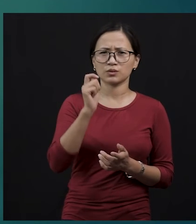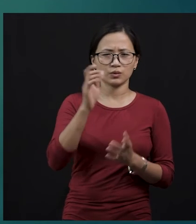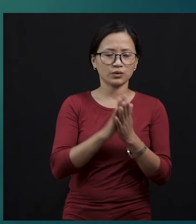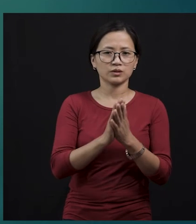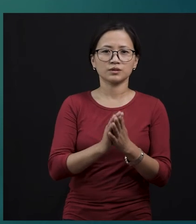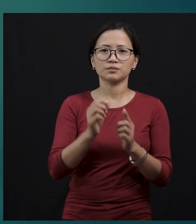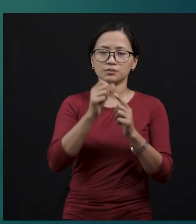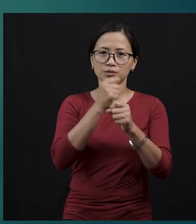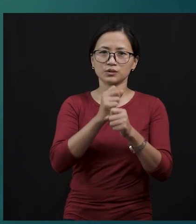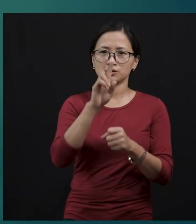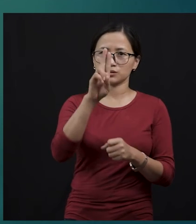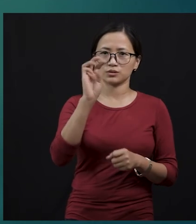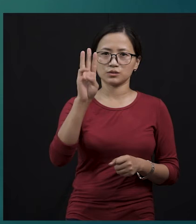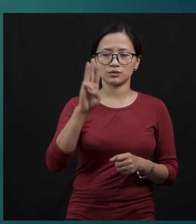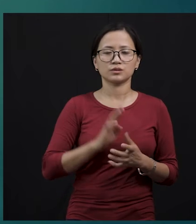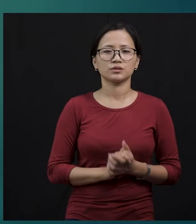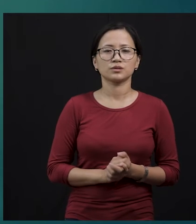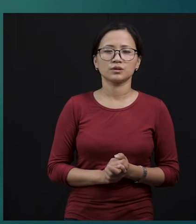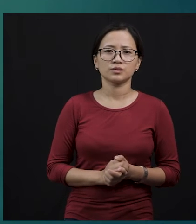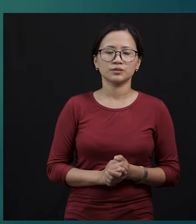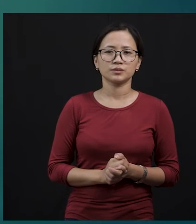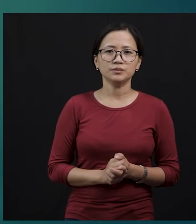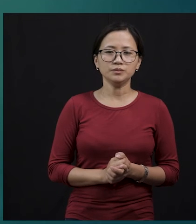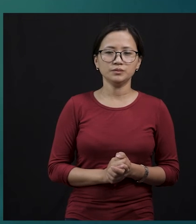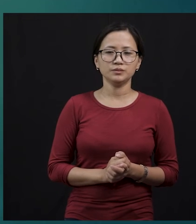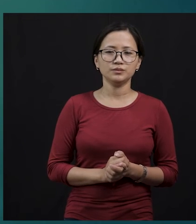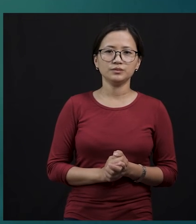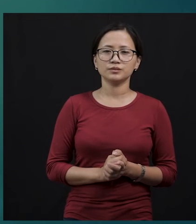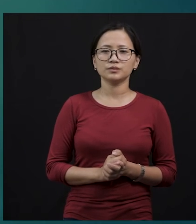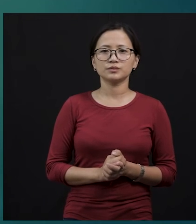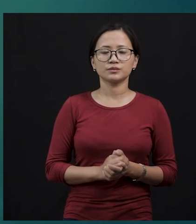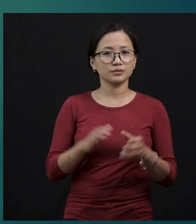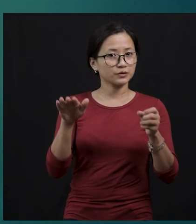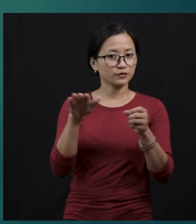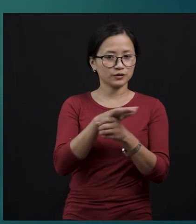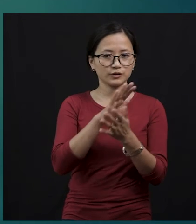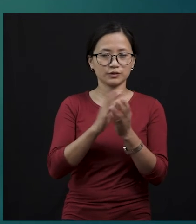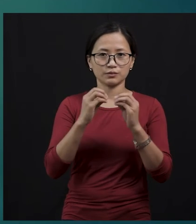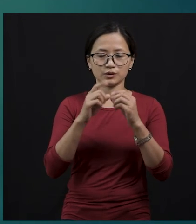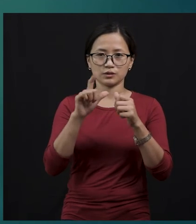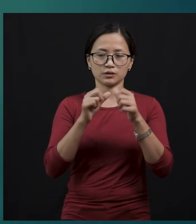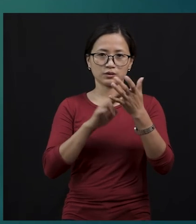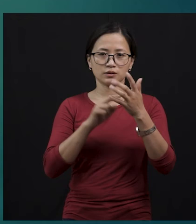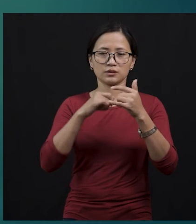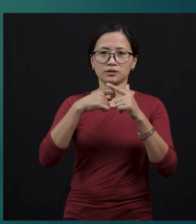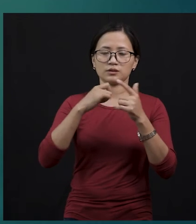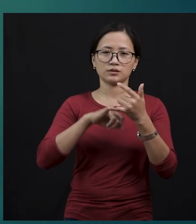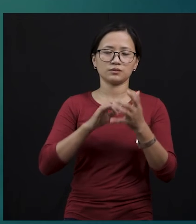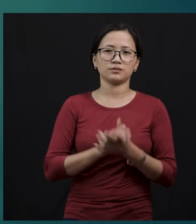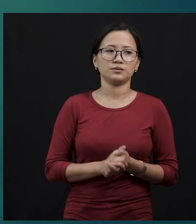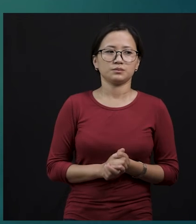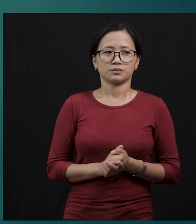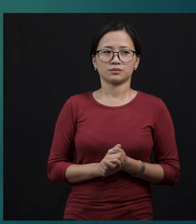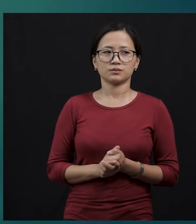number 23. You can flip your book and go there if you want. There is a filling the blanks question that is for you to do. I'm going to help you with